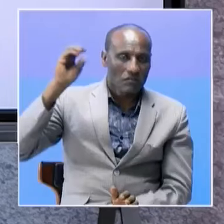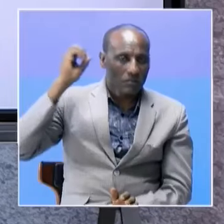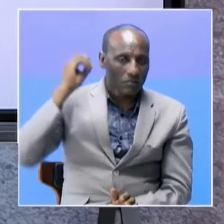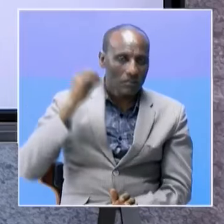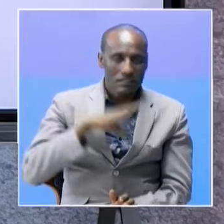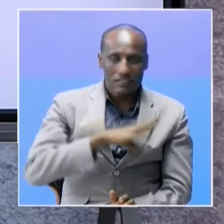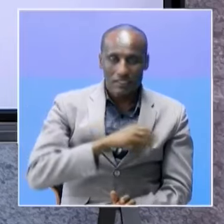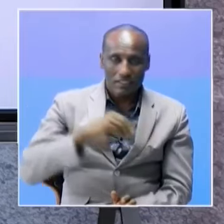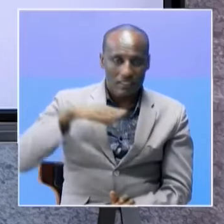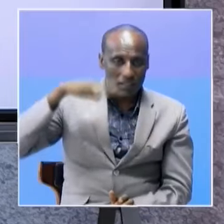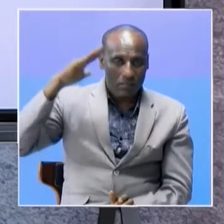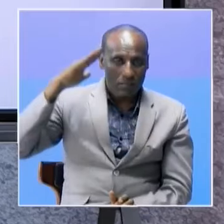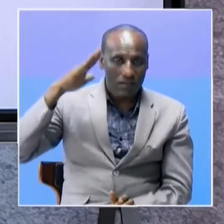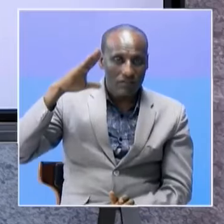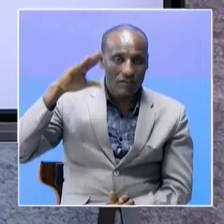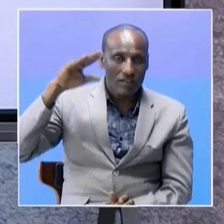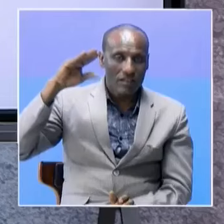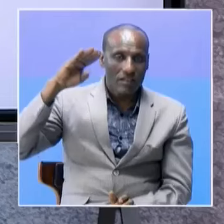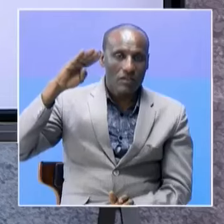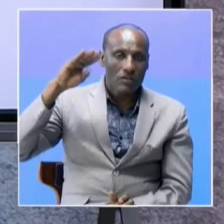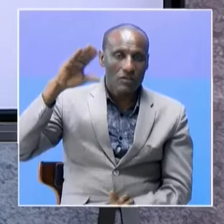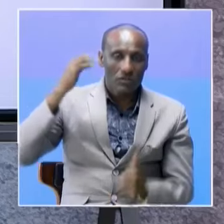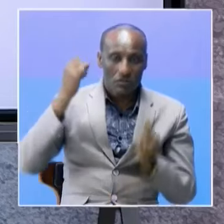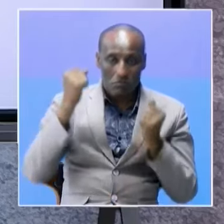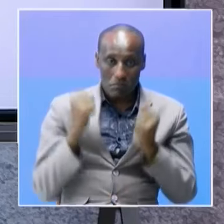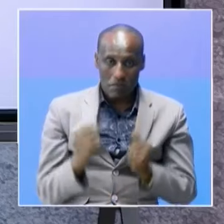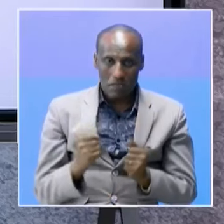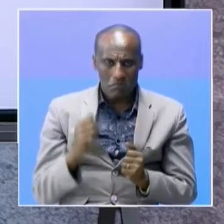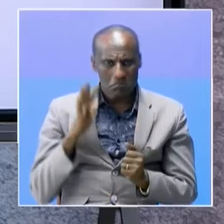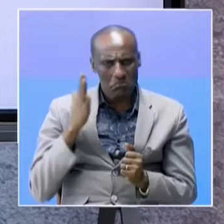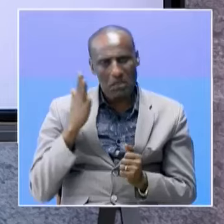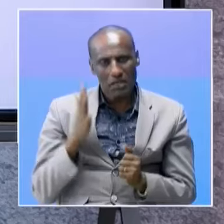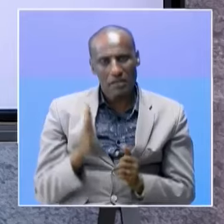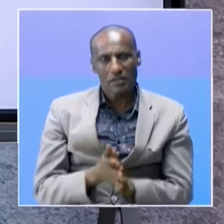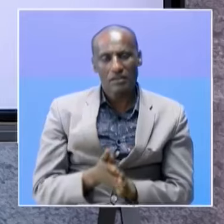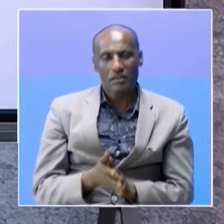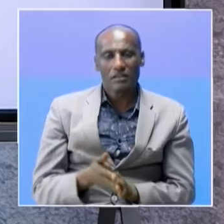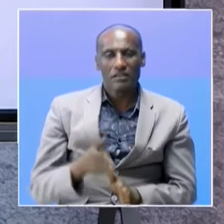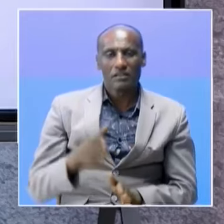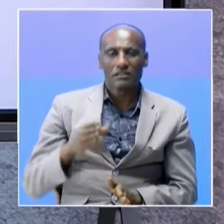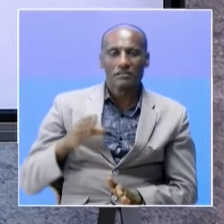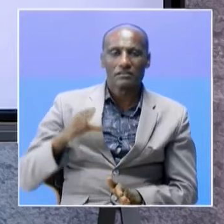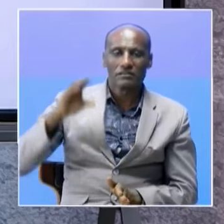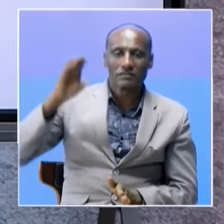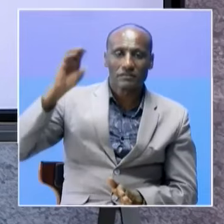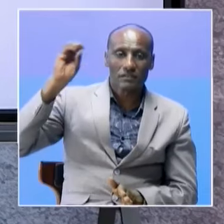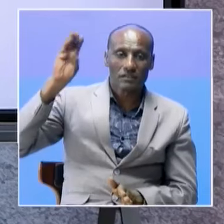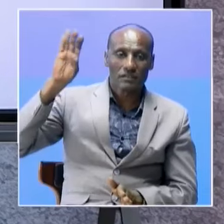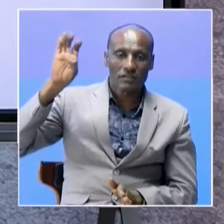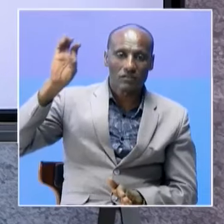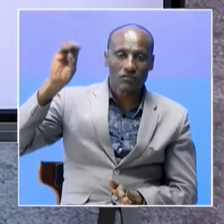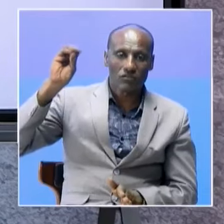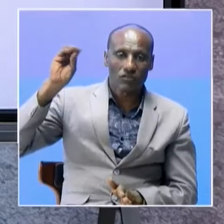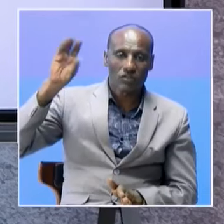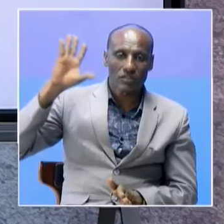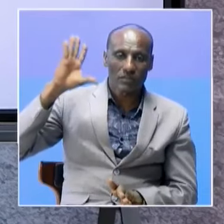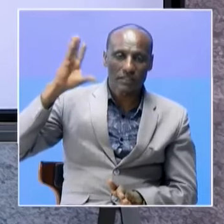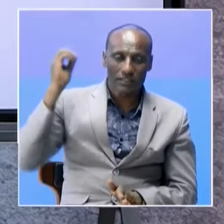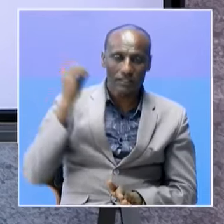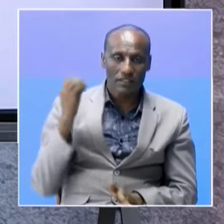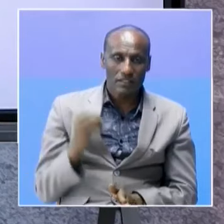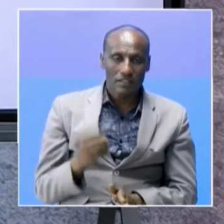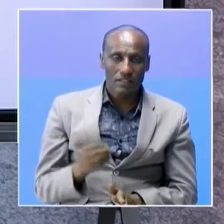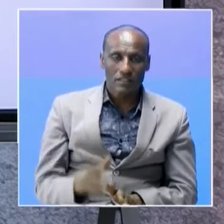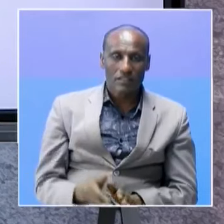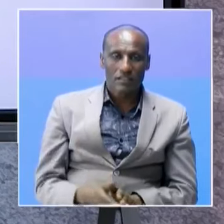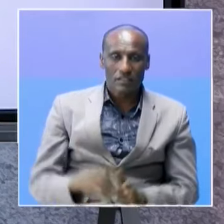above, use may, yes? For those activities or possibilities that you have written, if the possibility rate